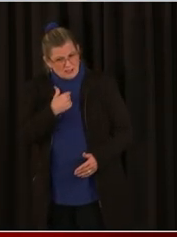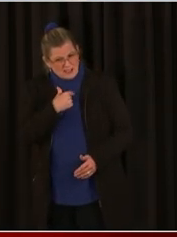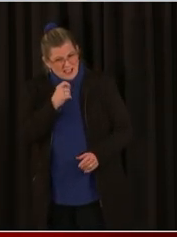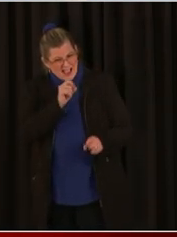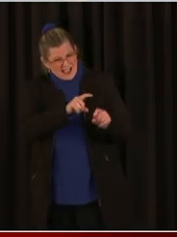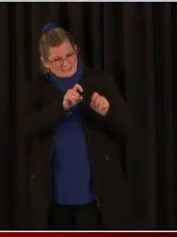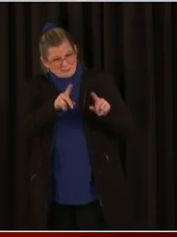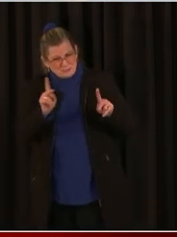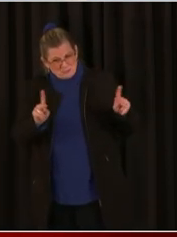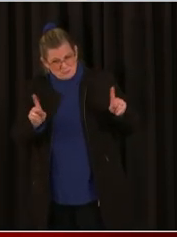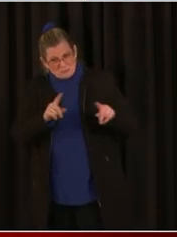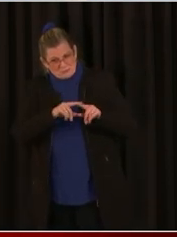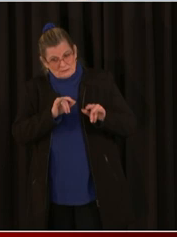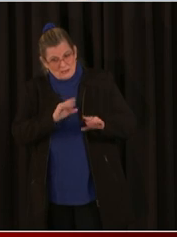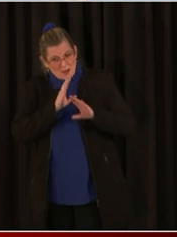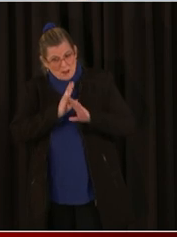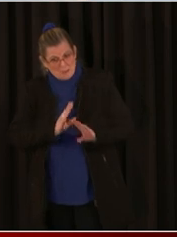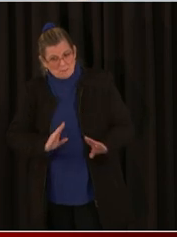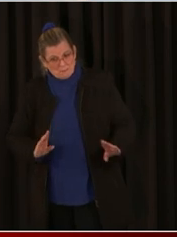calling. Well,